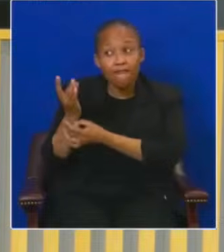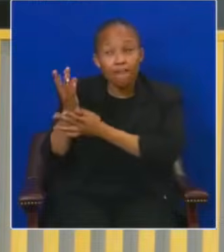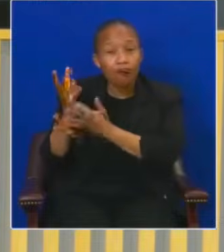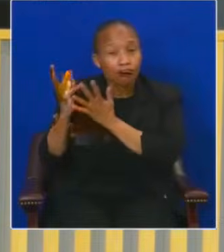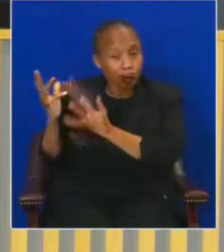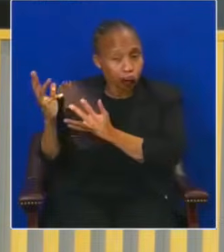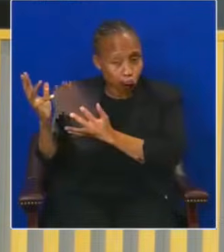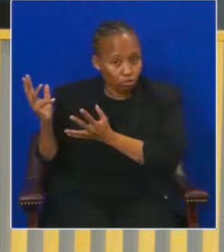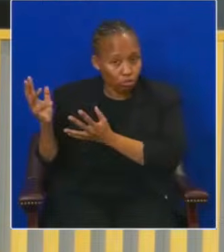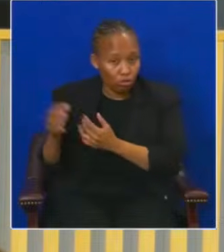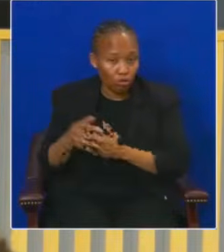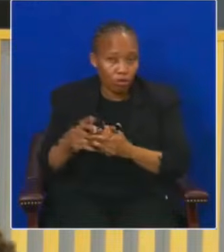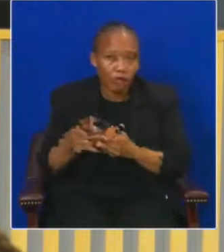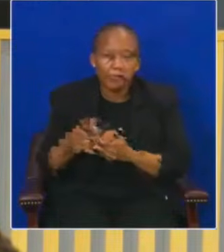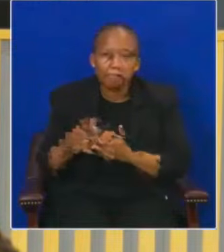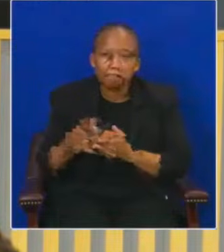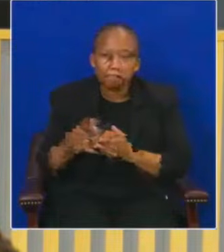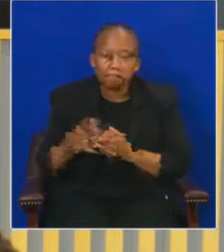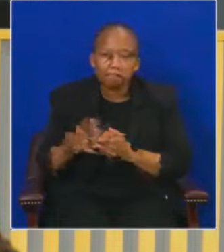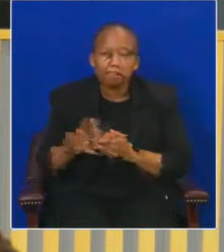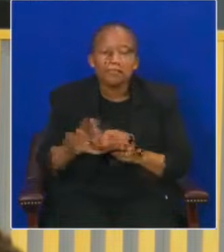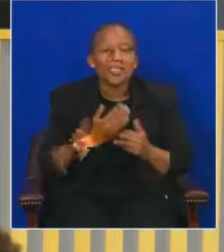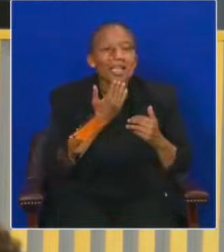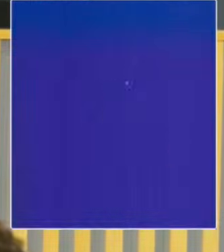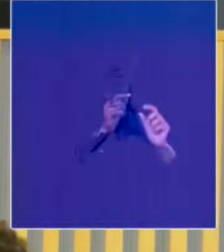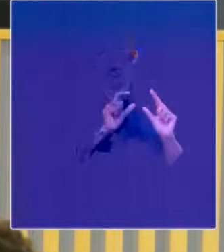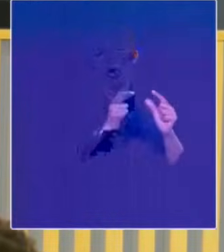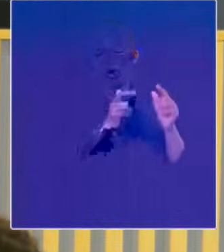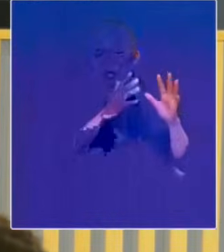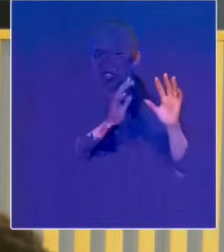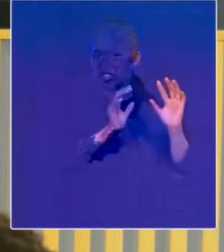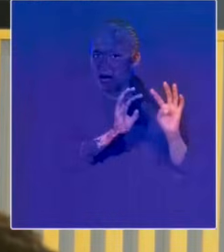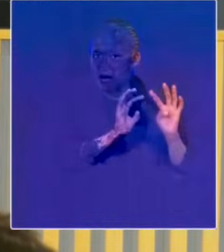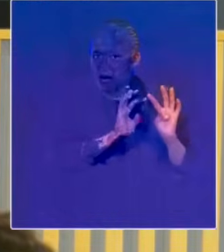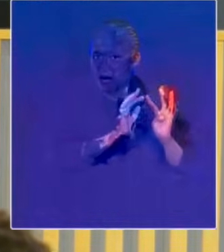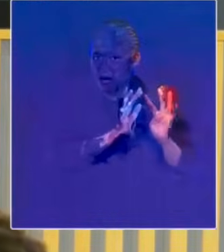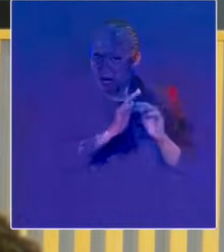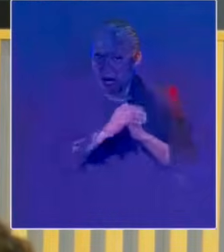Thank you, Commissioners. That is that the man in a white shirt